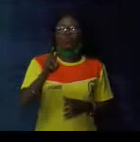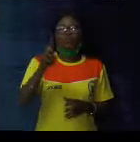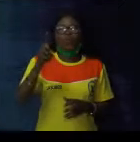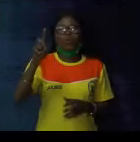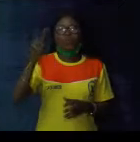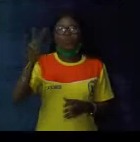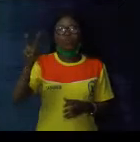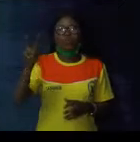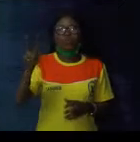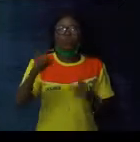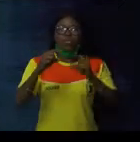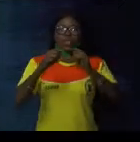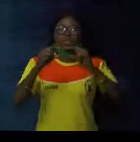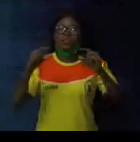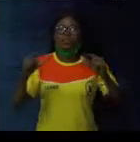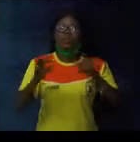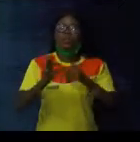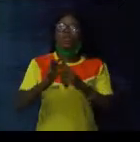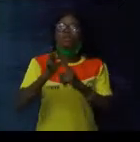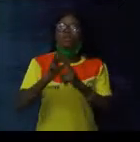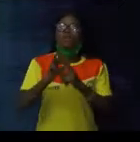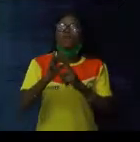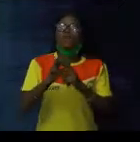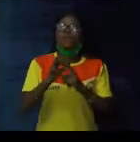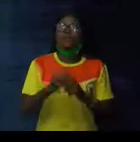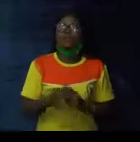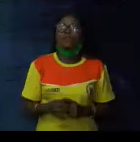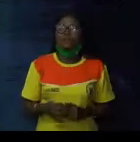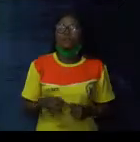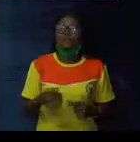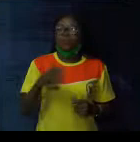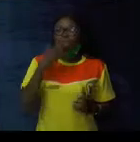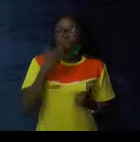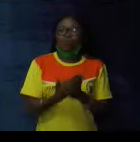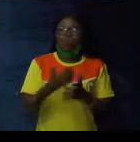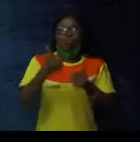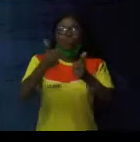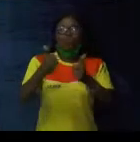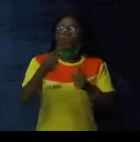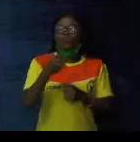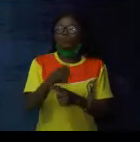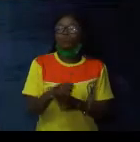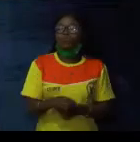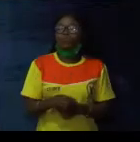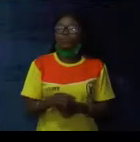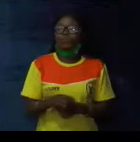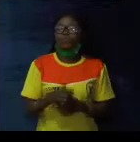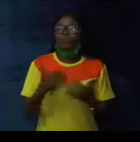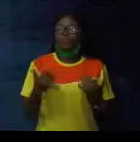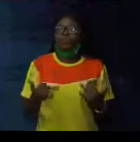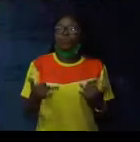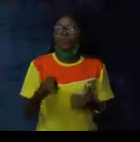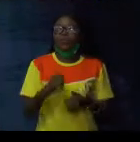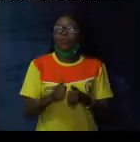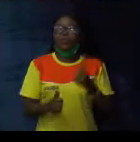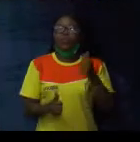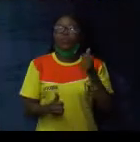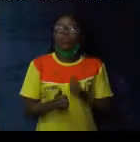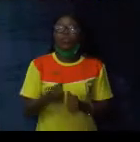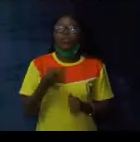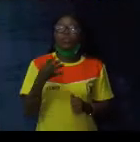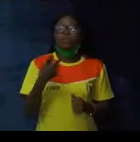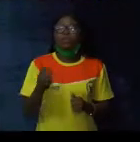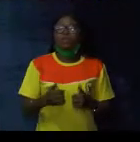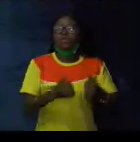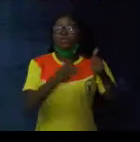It is 212 degrees Fahrenheit. Good job you selecting the correct answer. Now,